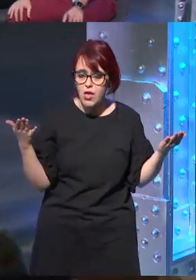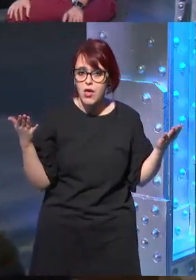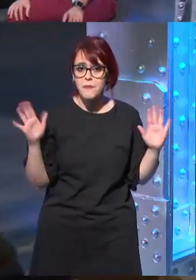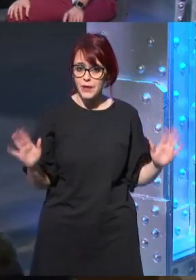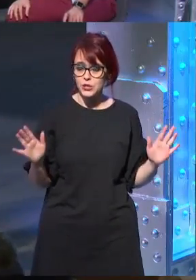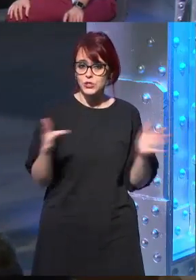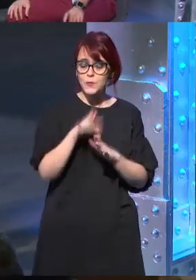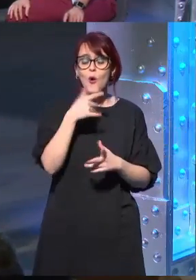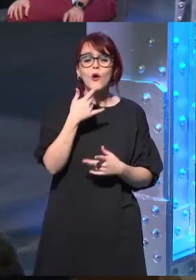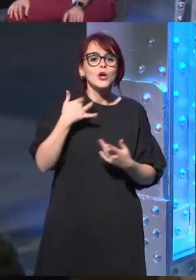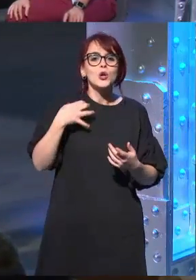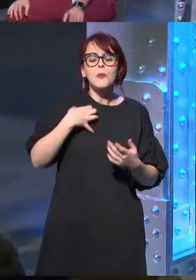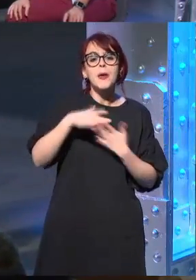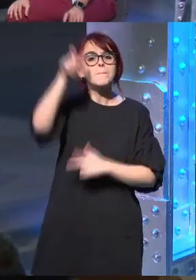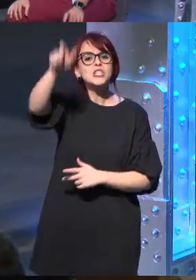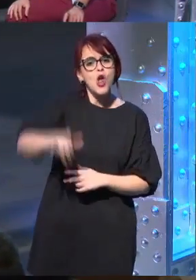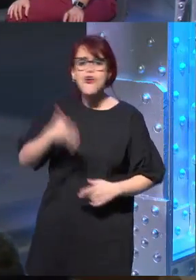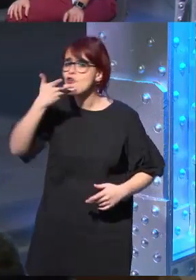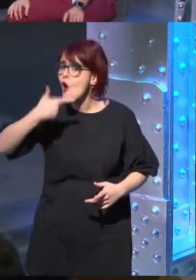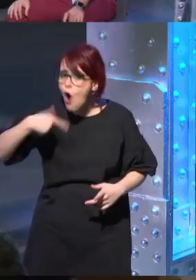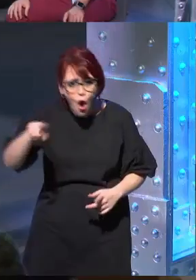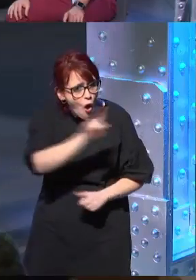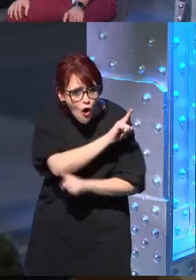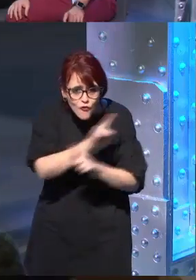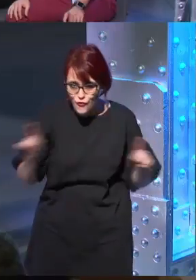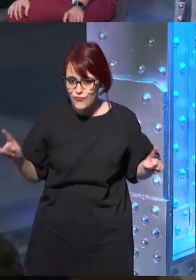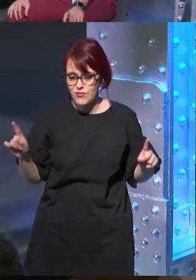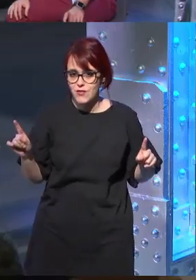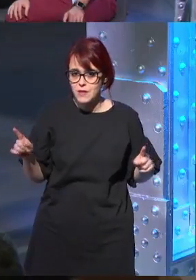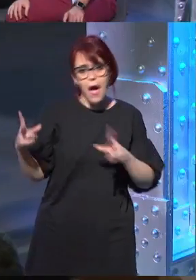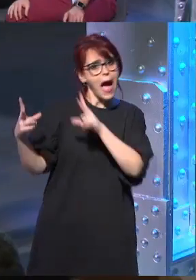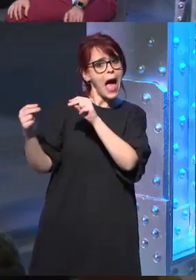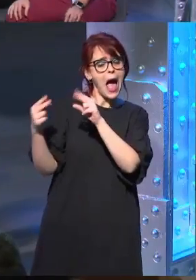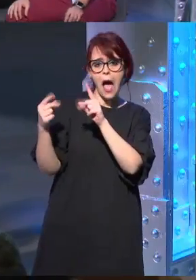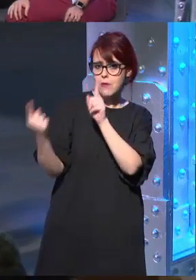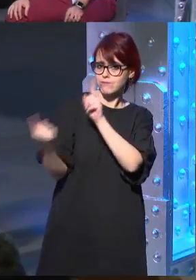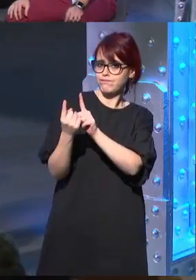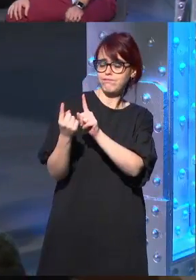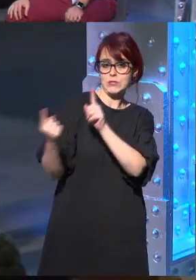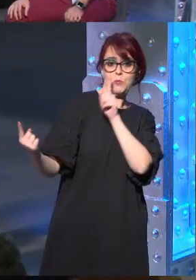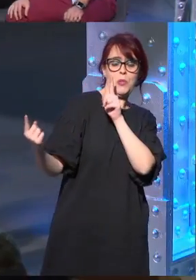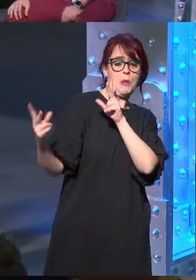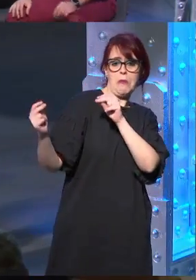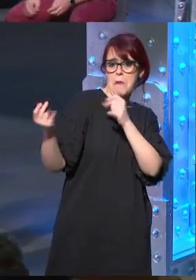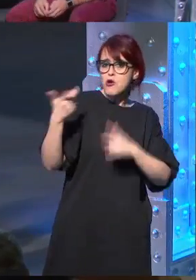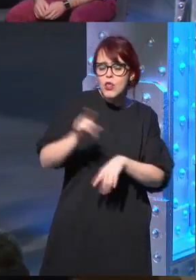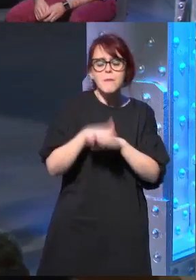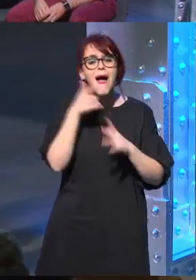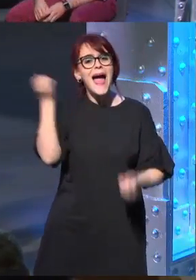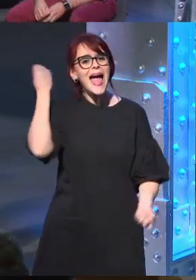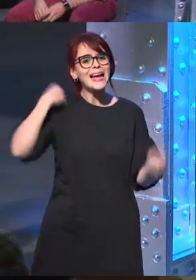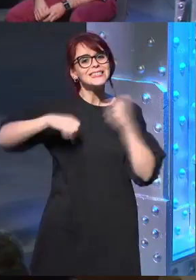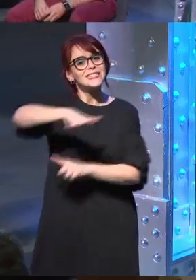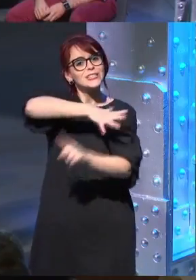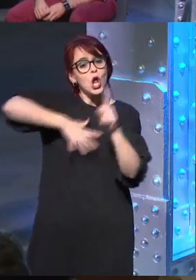In the social media, on the internet, we keep talking with people we don't know. The way